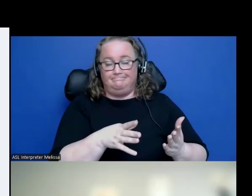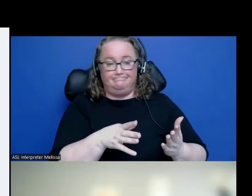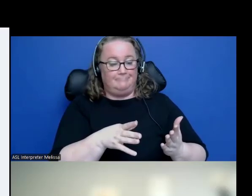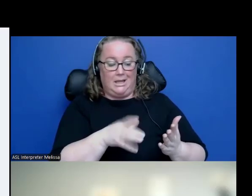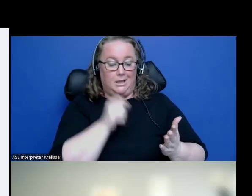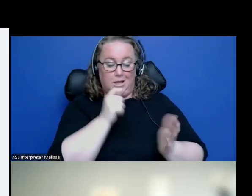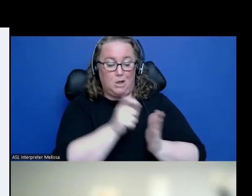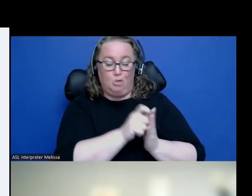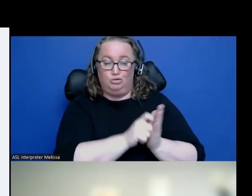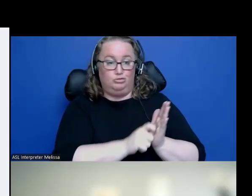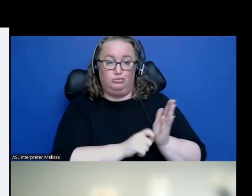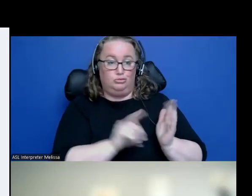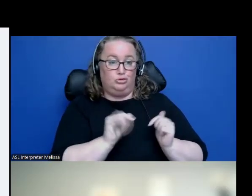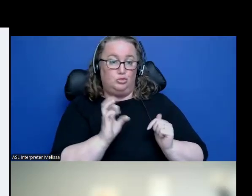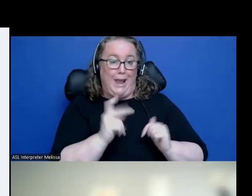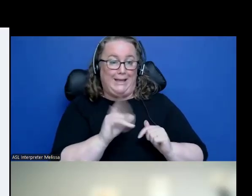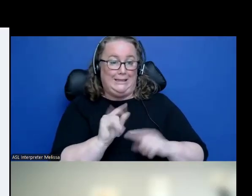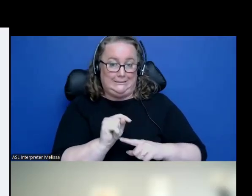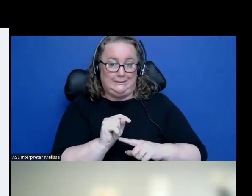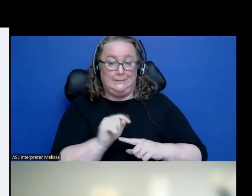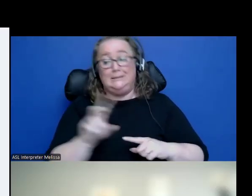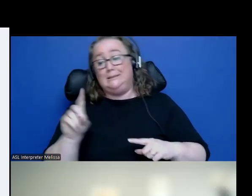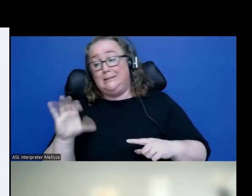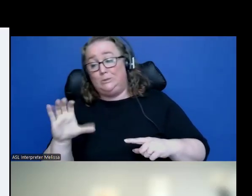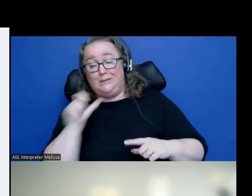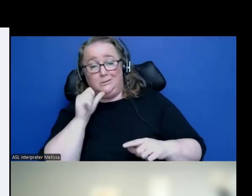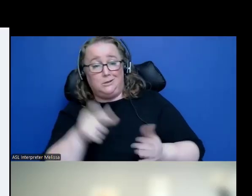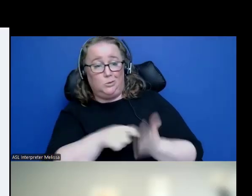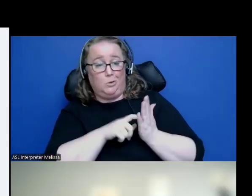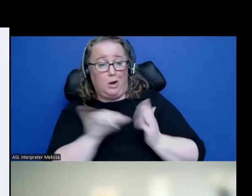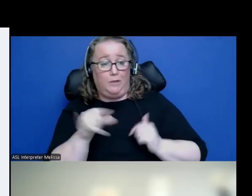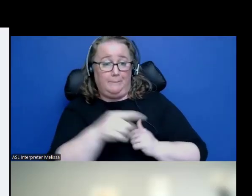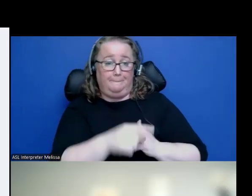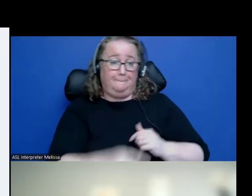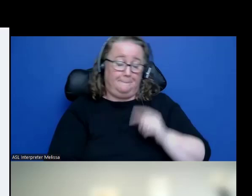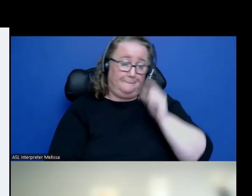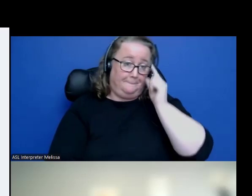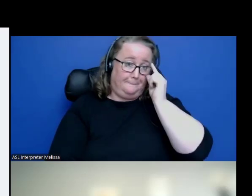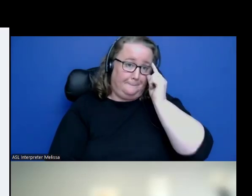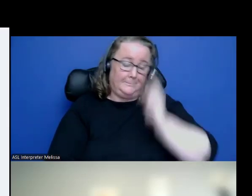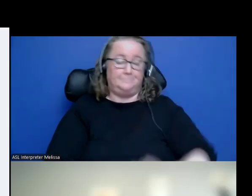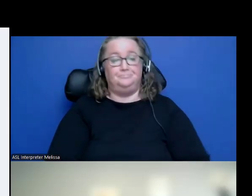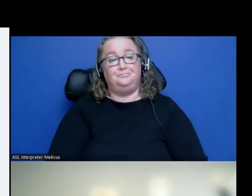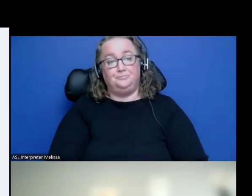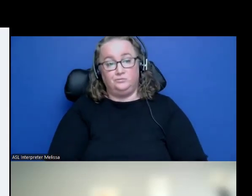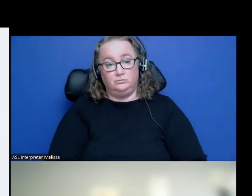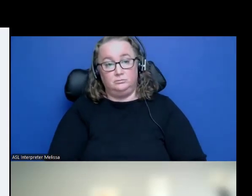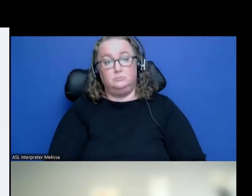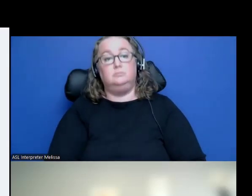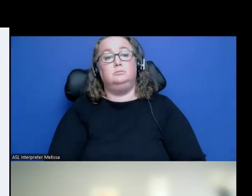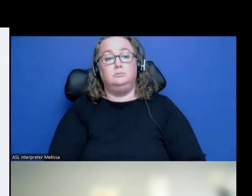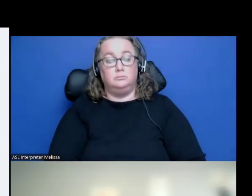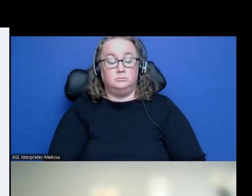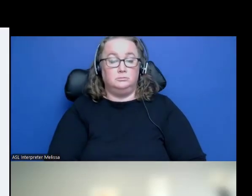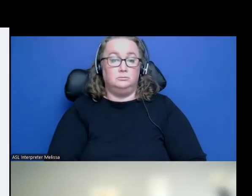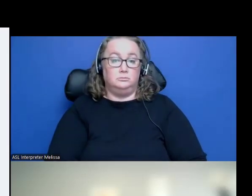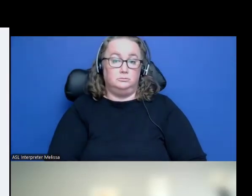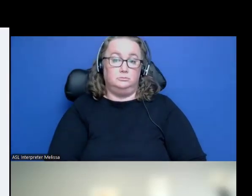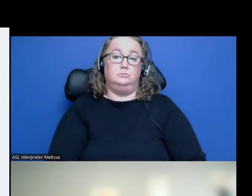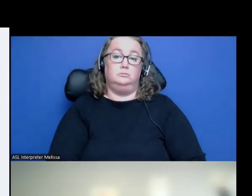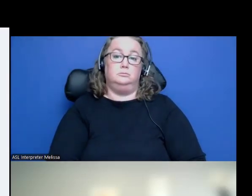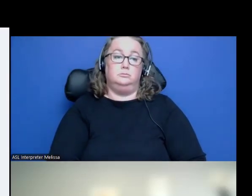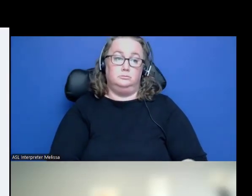track that, and DOC does not require them to. We do understand from